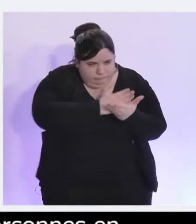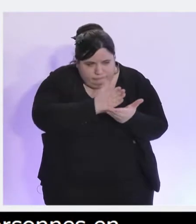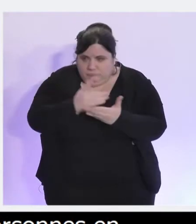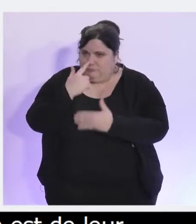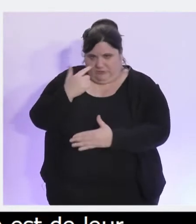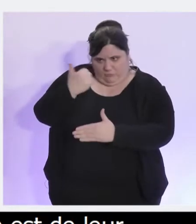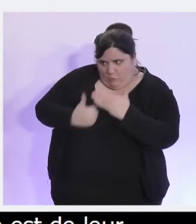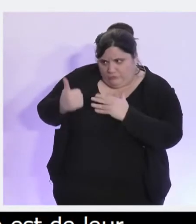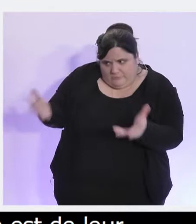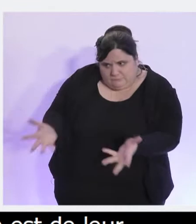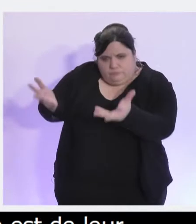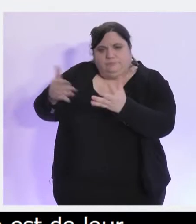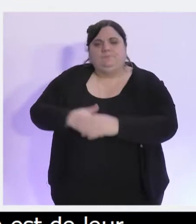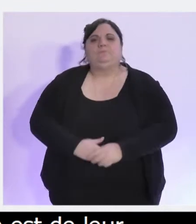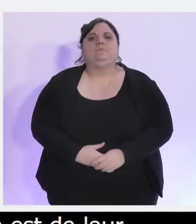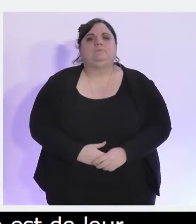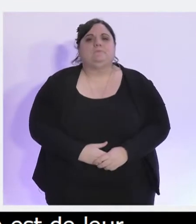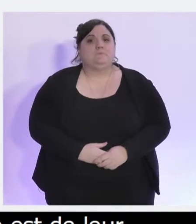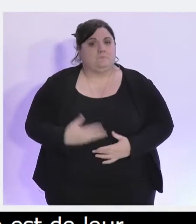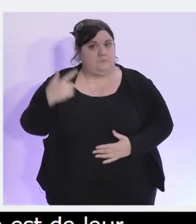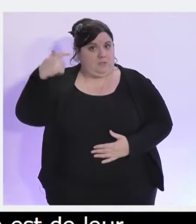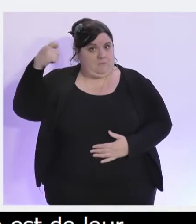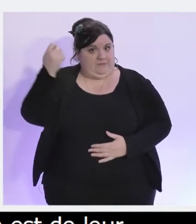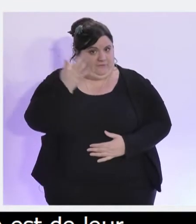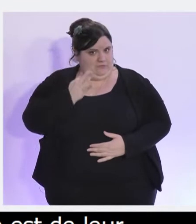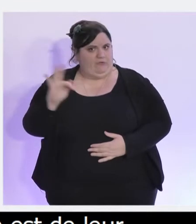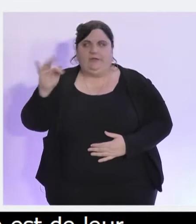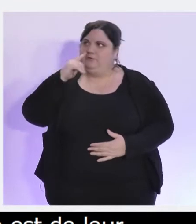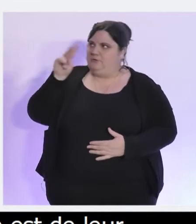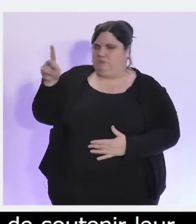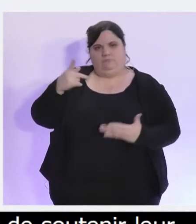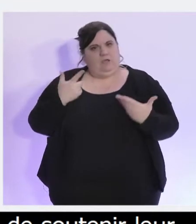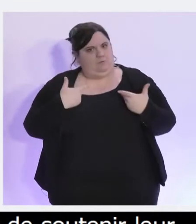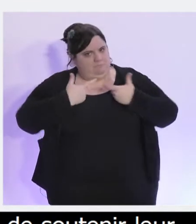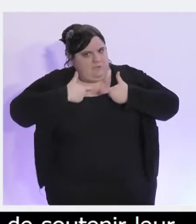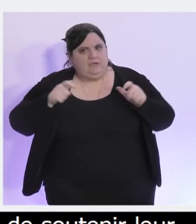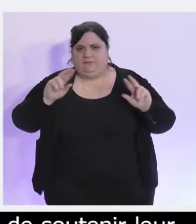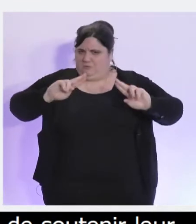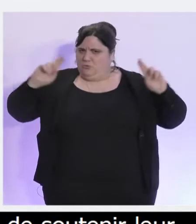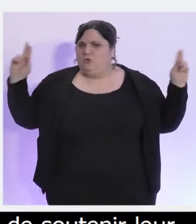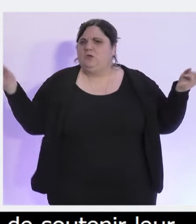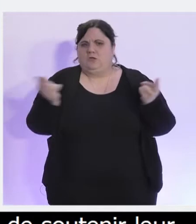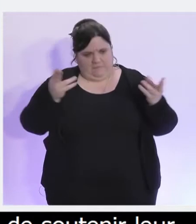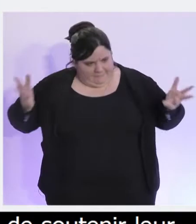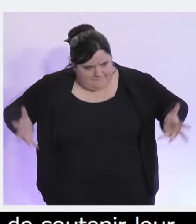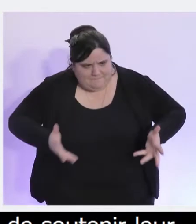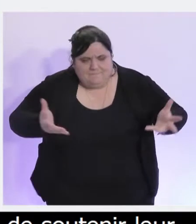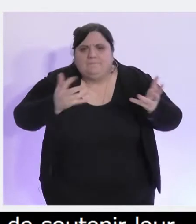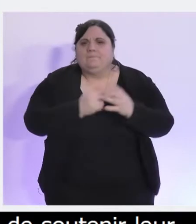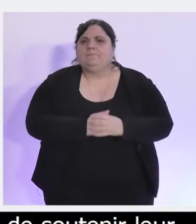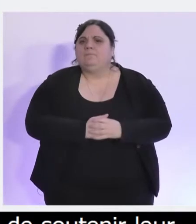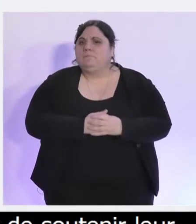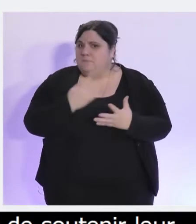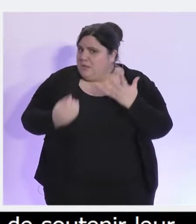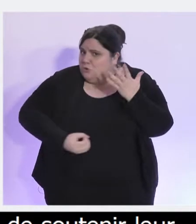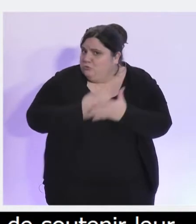their autonomy. The French presidency of the European Union wants to achieve universal accessibility, and it